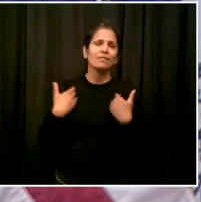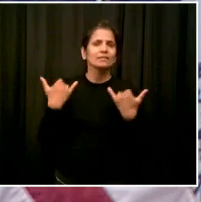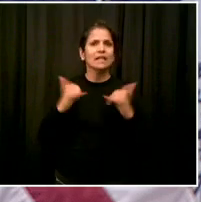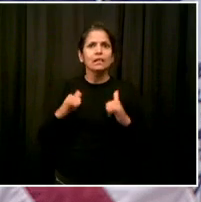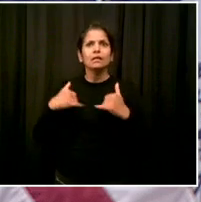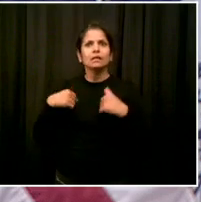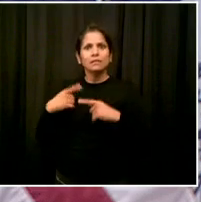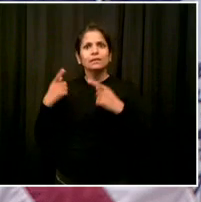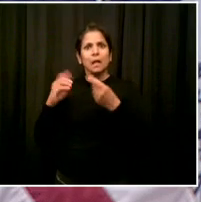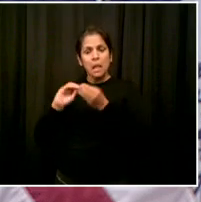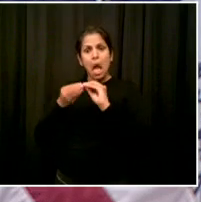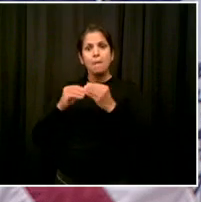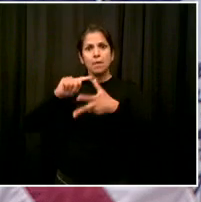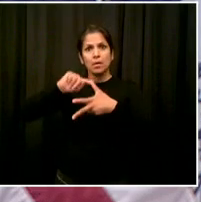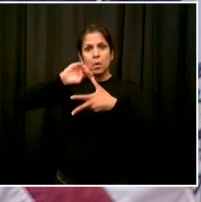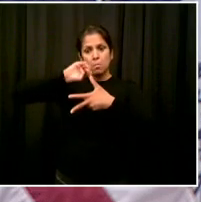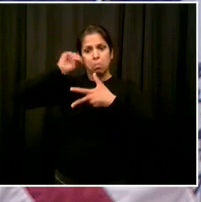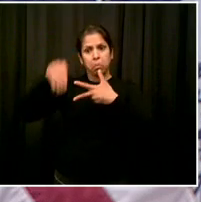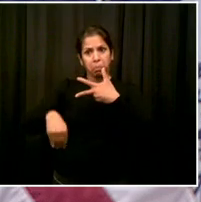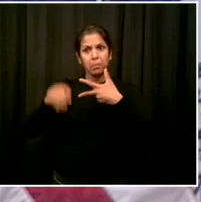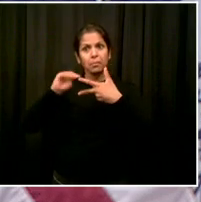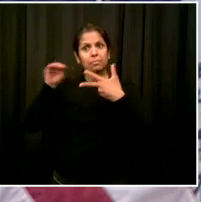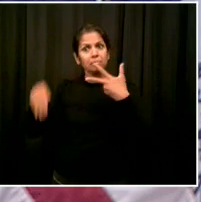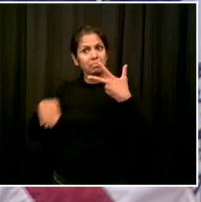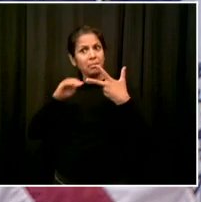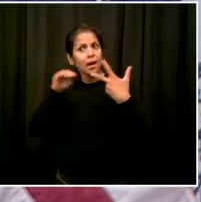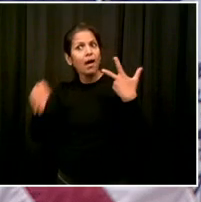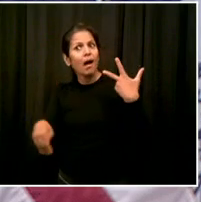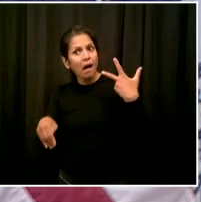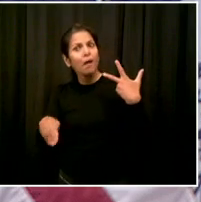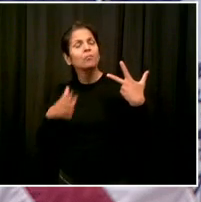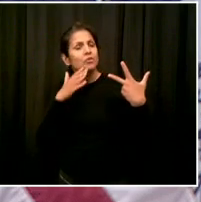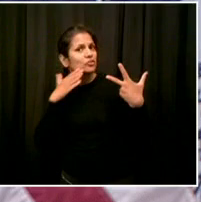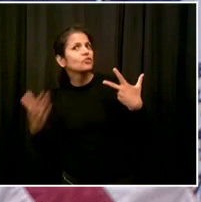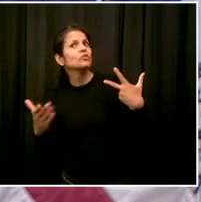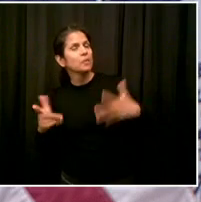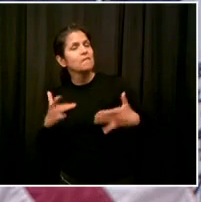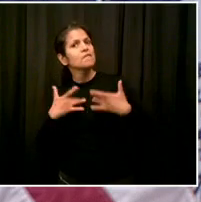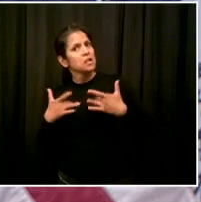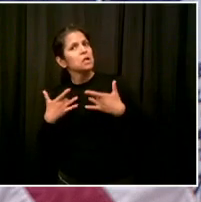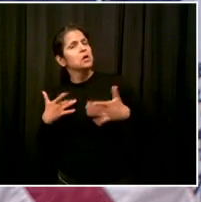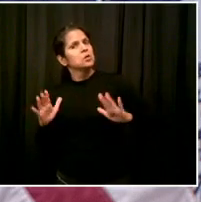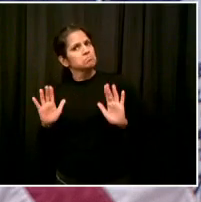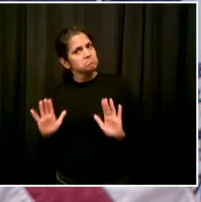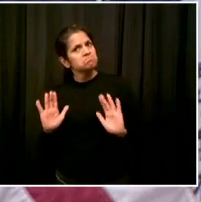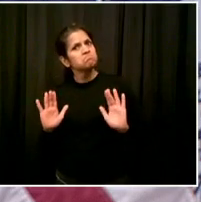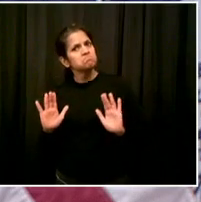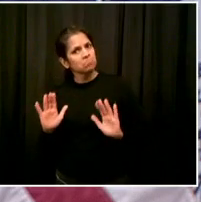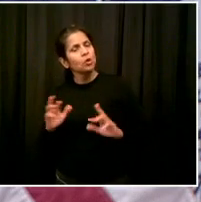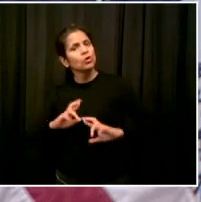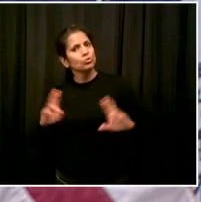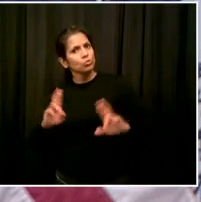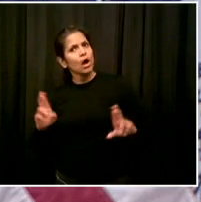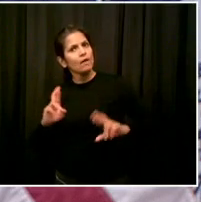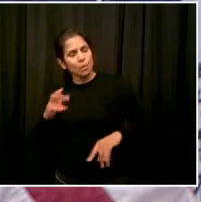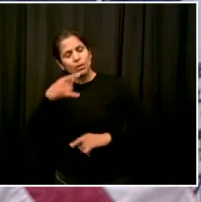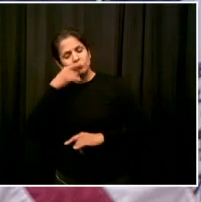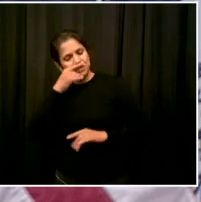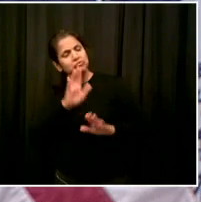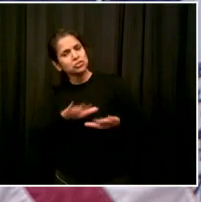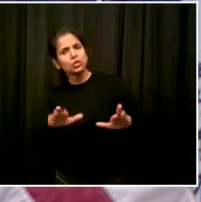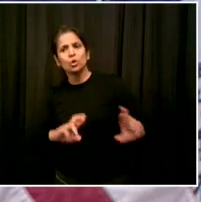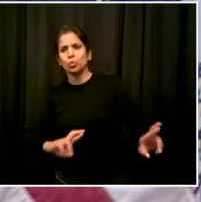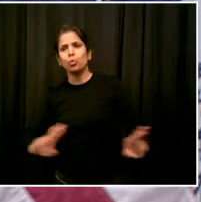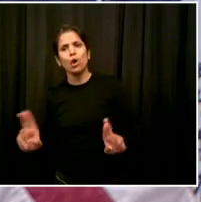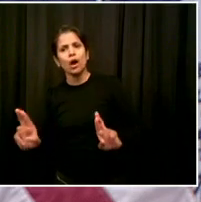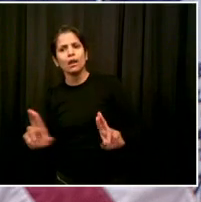school buildings in September. And so I think most people are ready to deal with that. Most people are